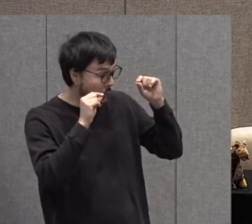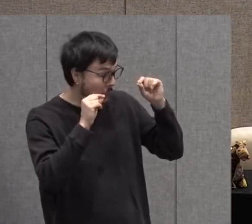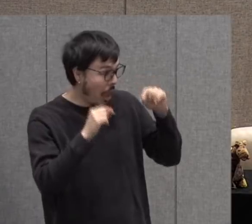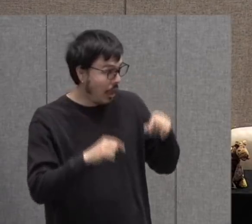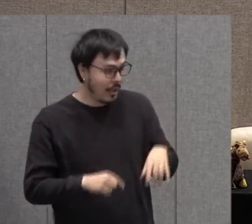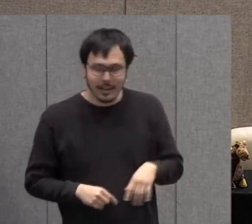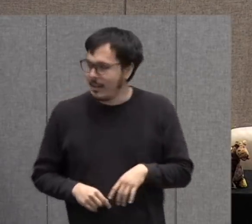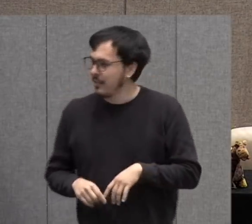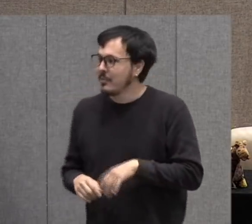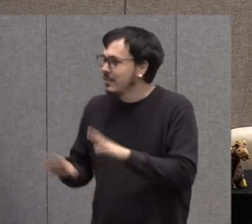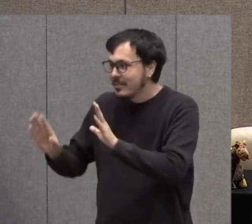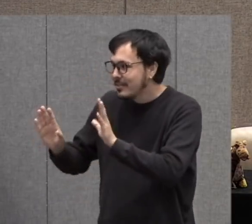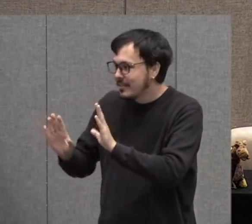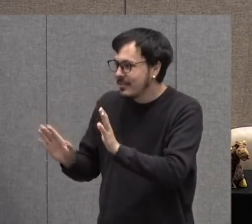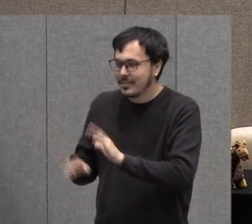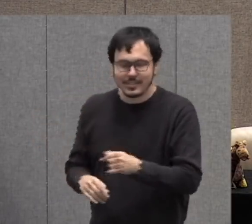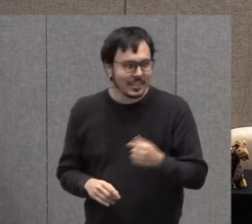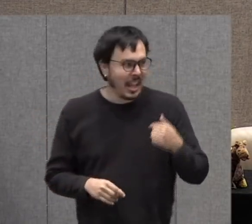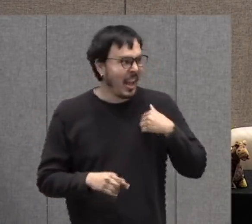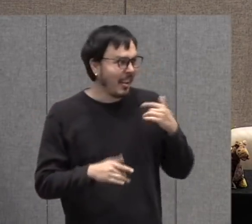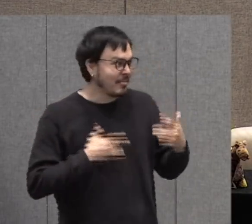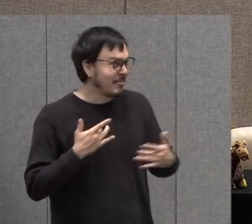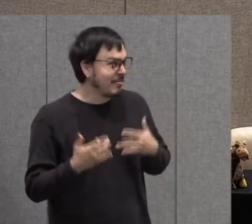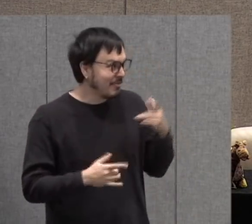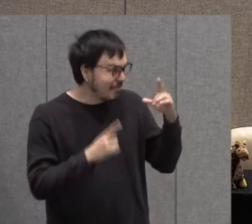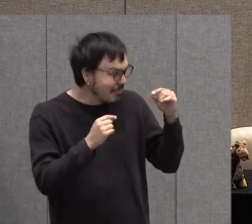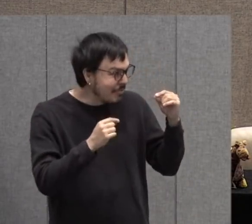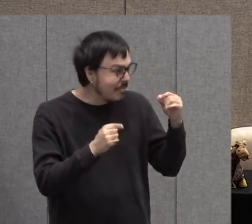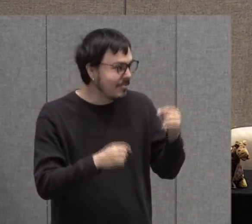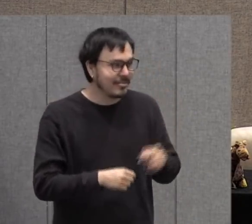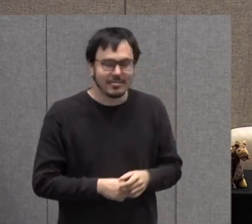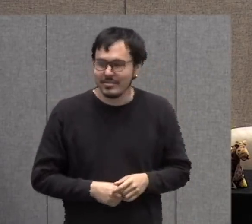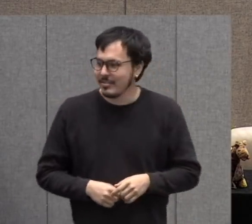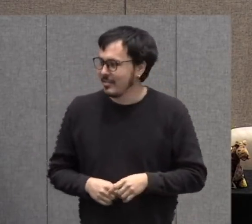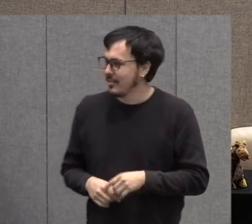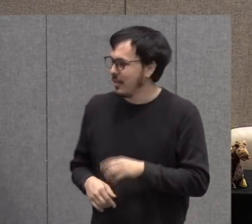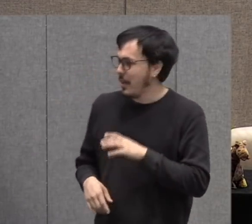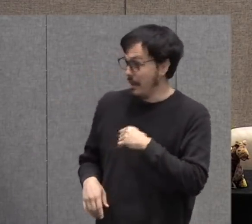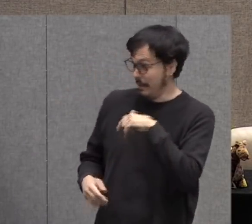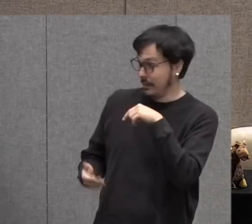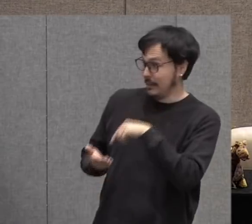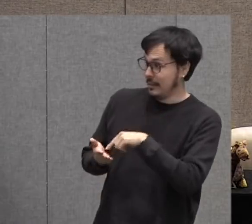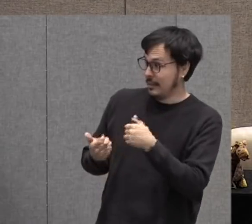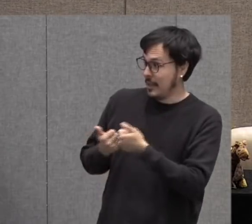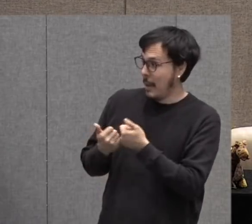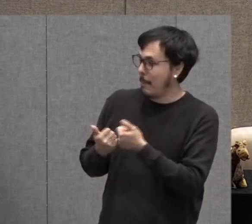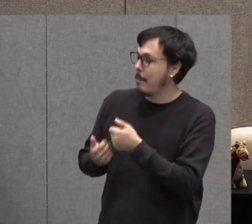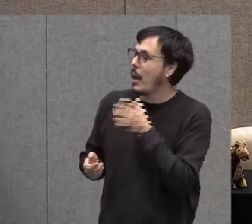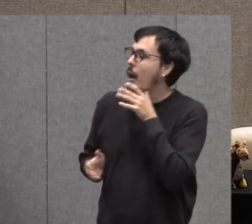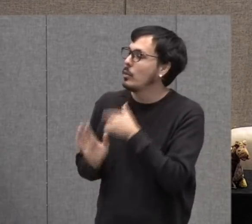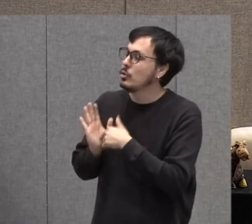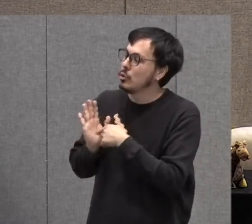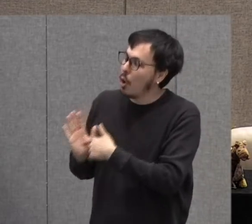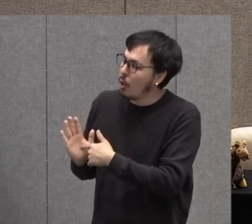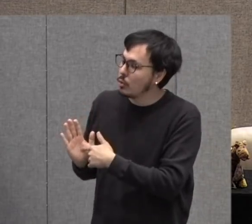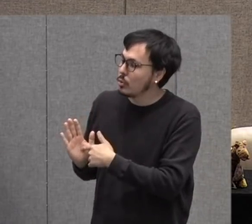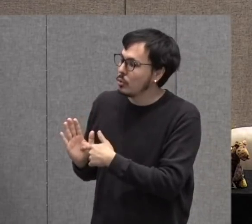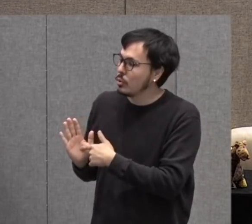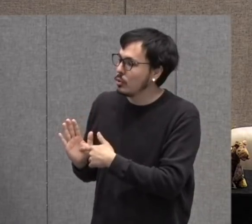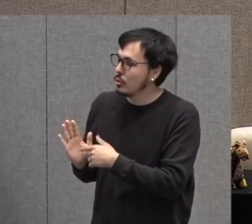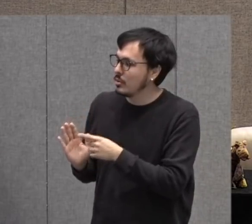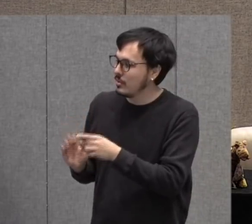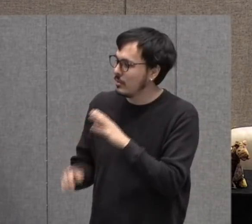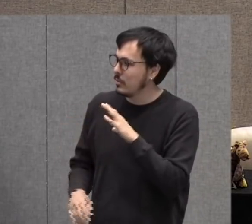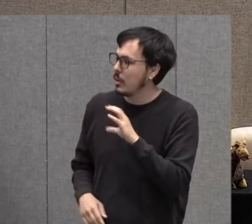I'm waiting to close my eyes. So this game, Okay. I'm going to show you some of the cotton